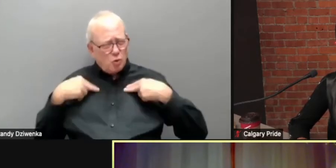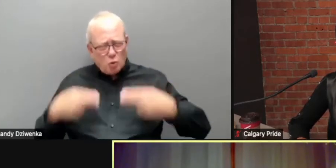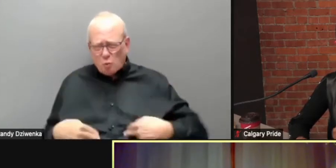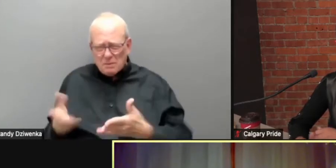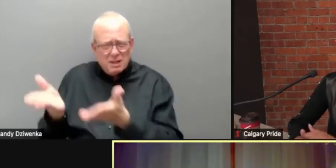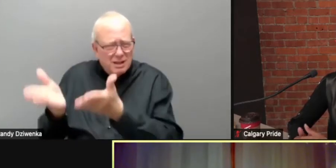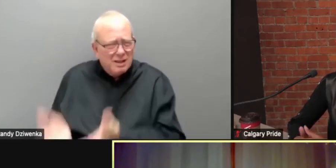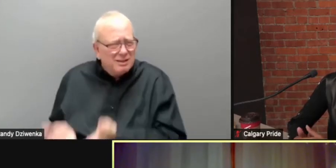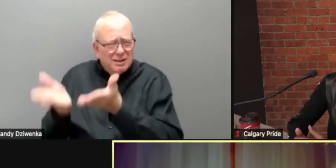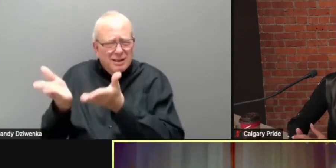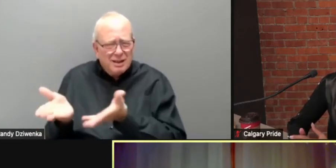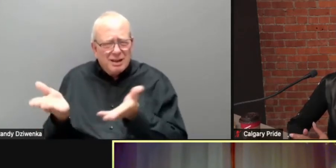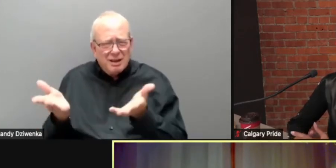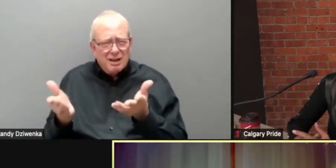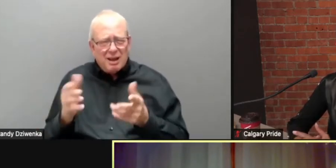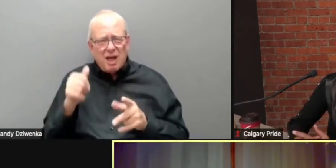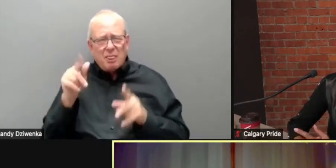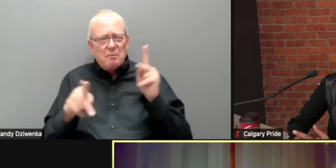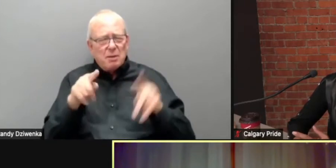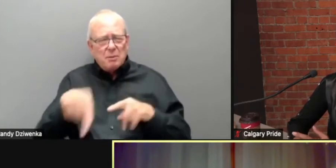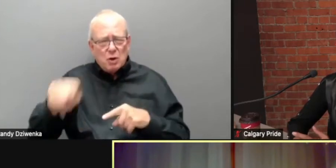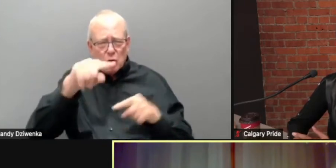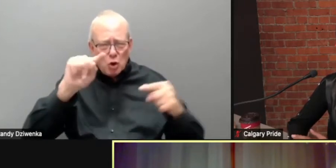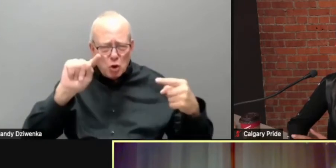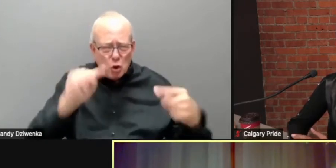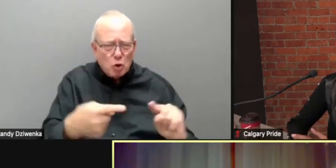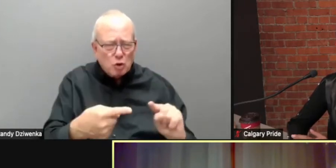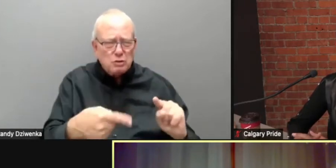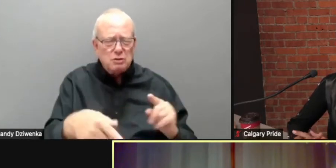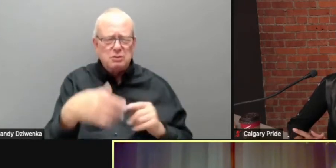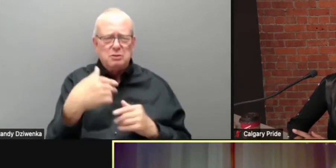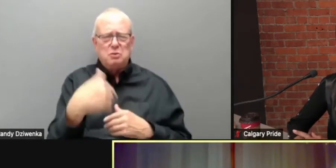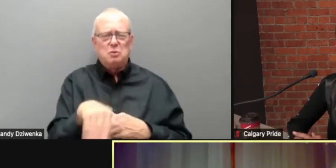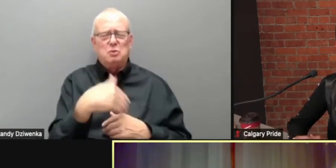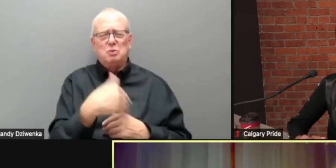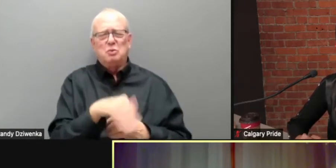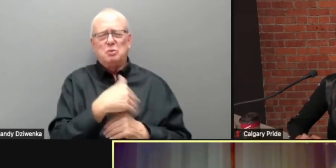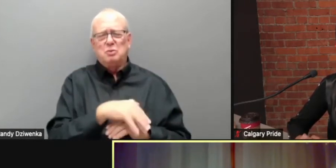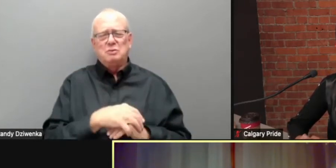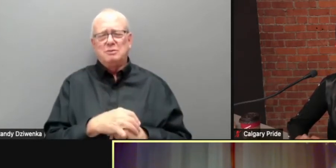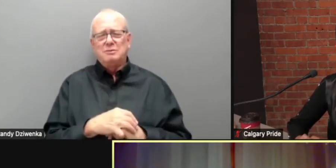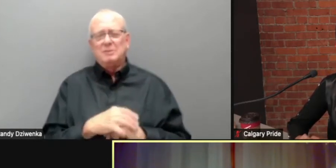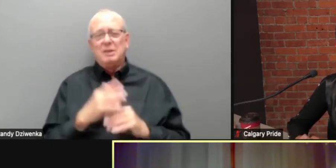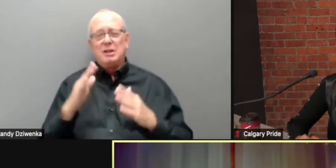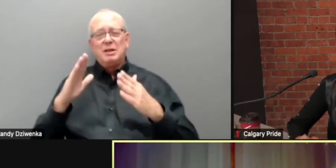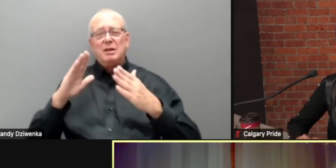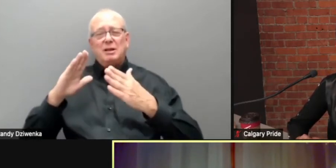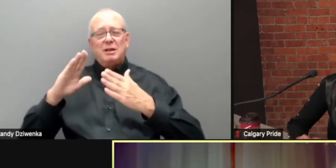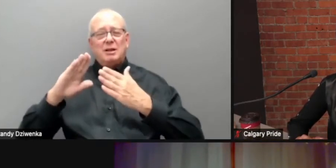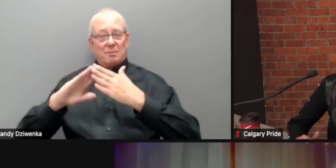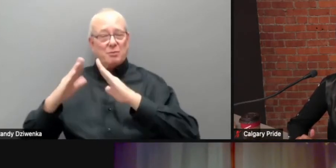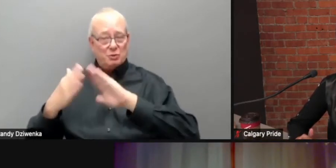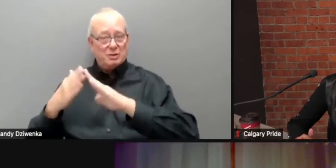And of course, the community I could deal with, but be difficult to deal with that aspect.